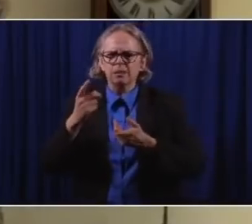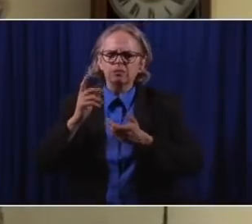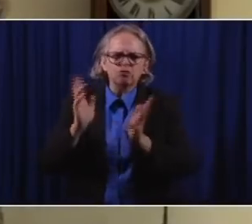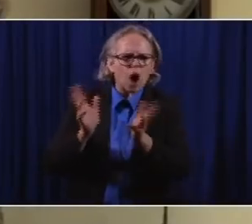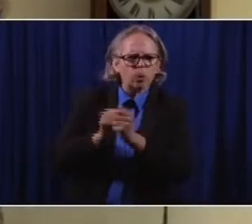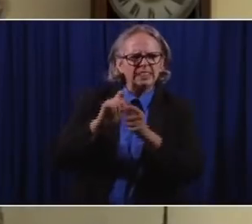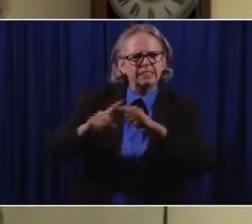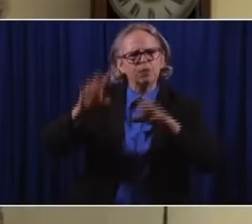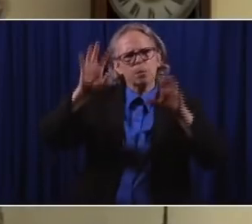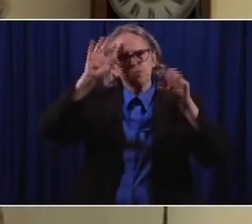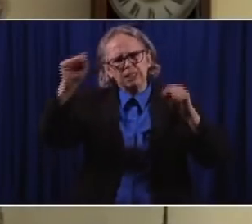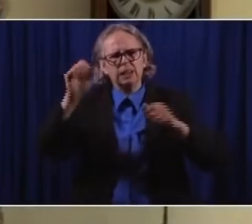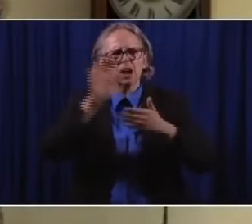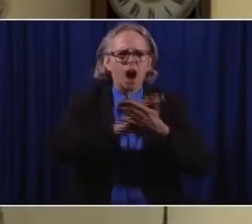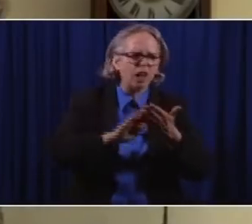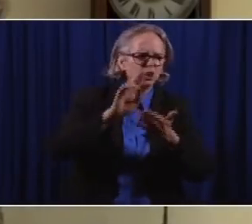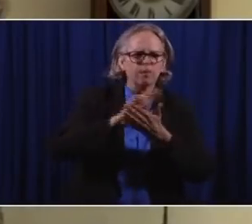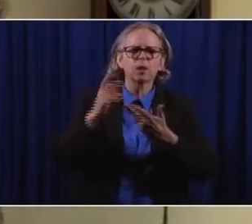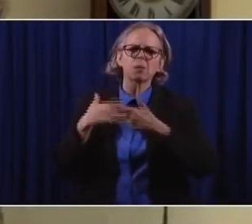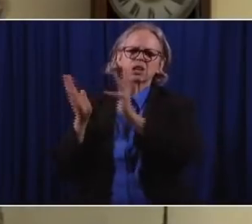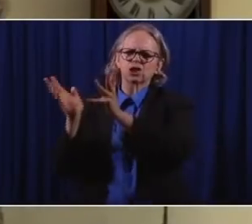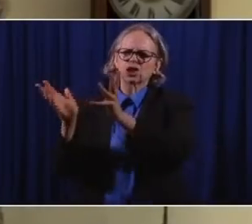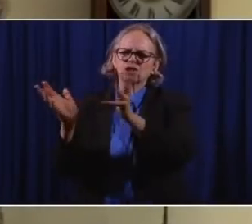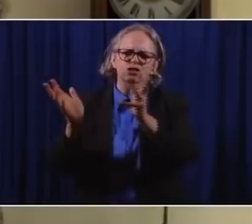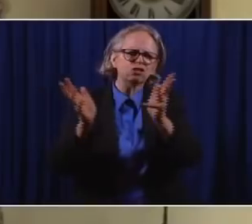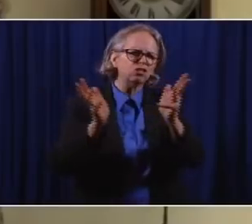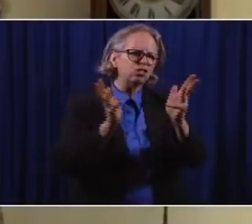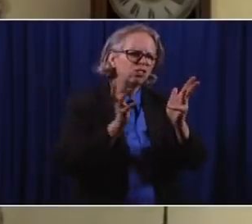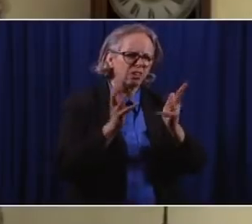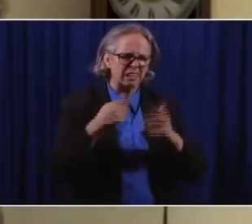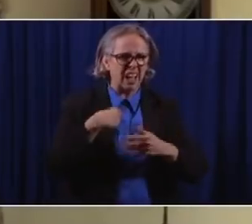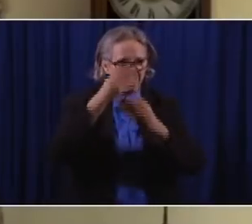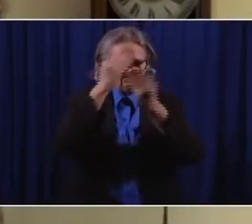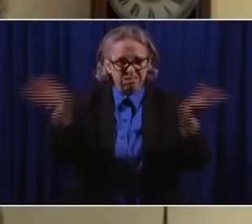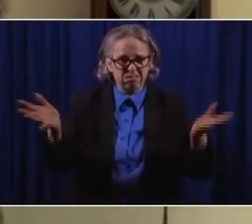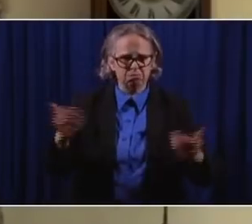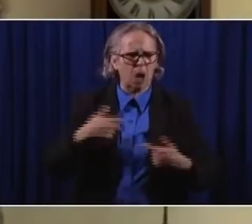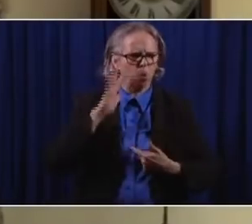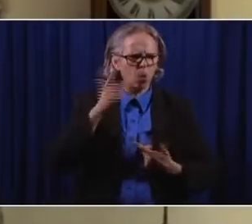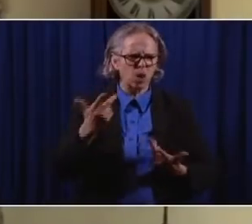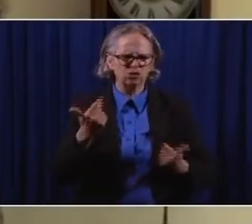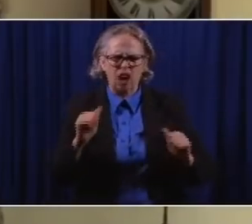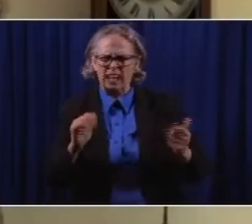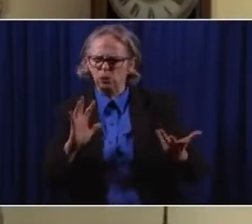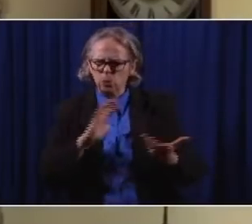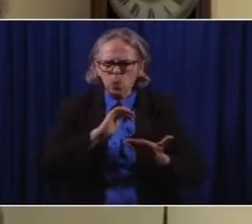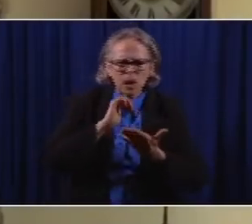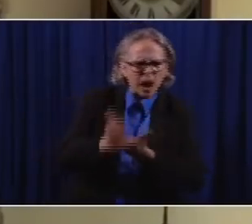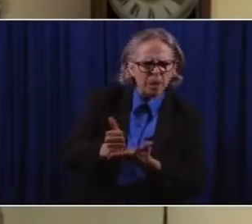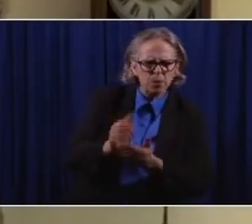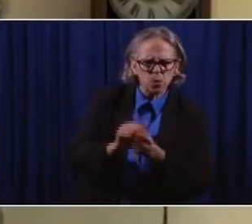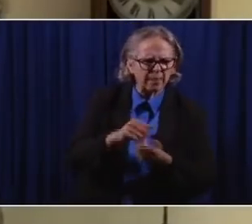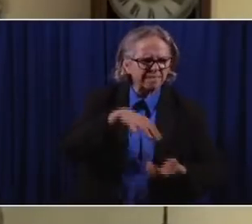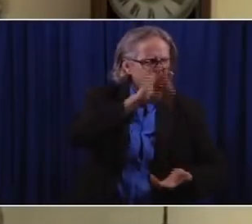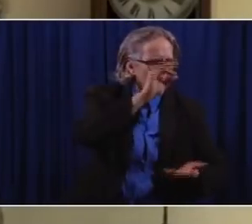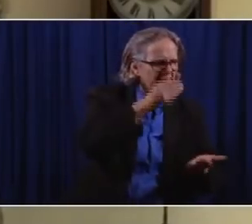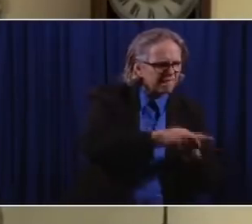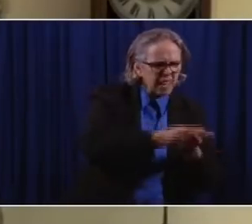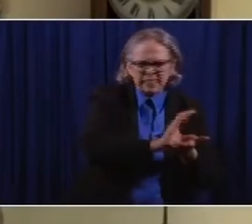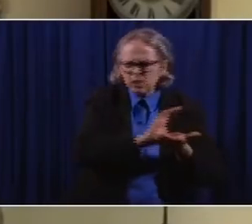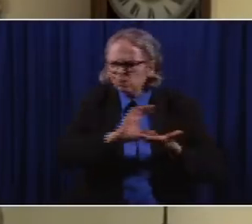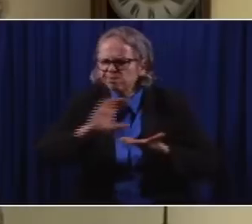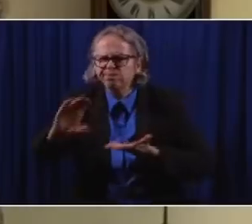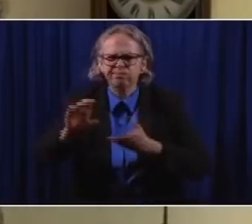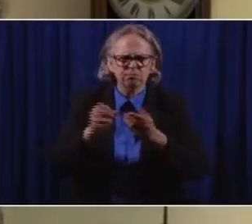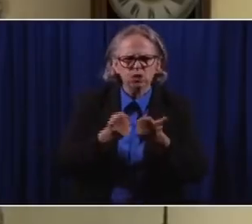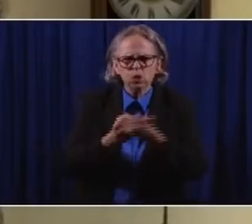in Ohio. And I told them we would try to help them with the mental health needs of their students. We're also going to try to get